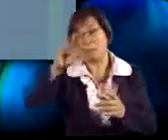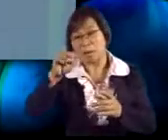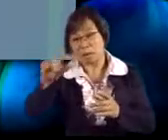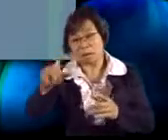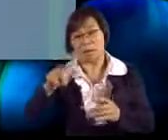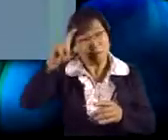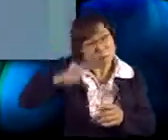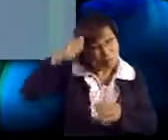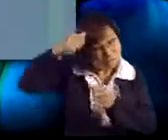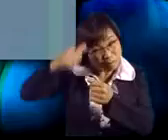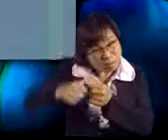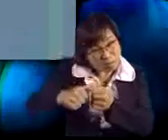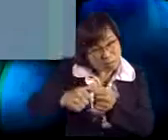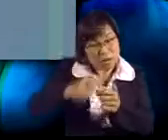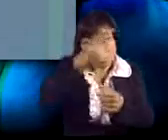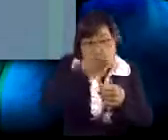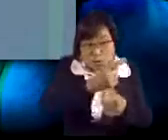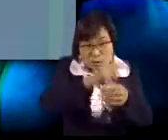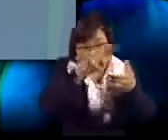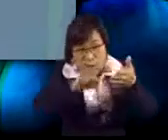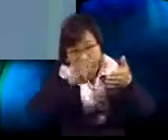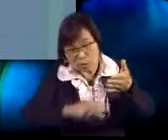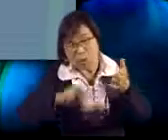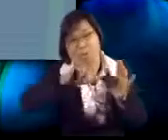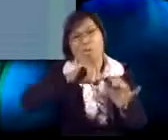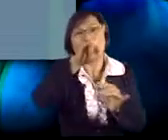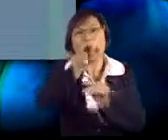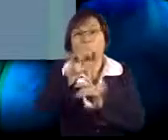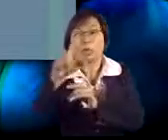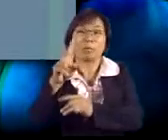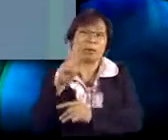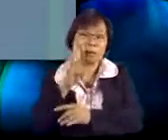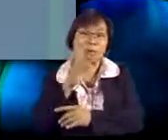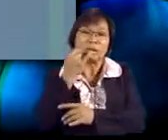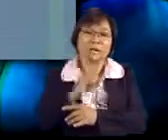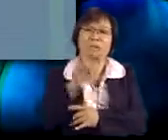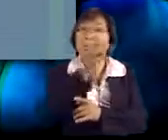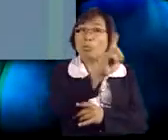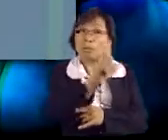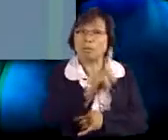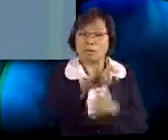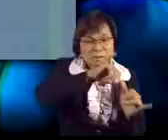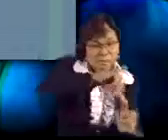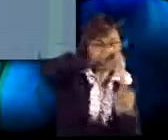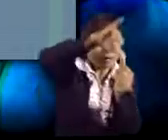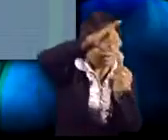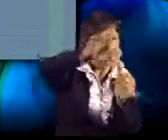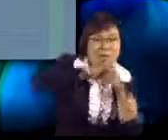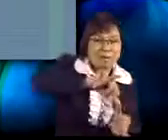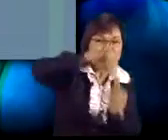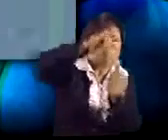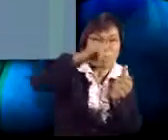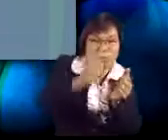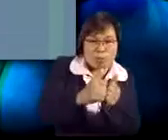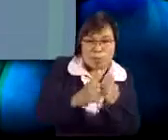to remember that the correct reading of volume of liquid is where the scale is in line with